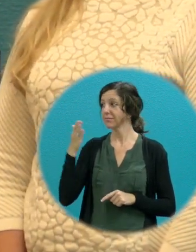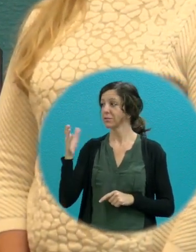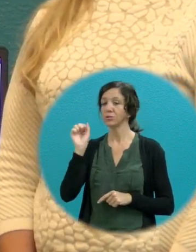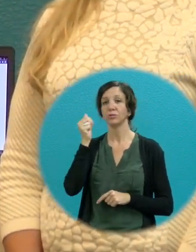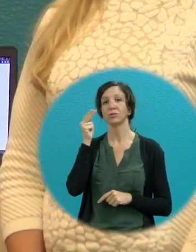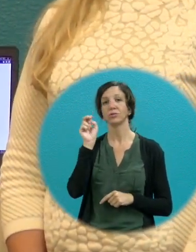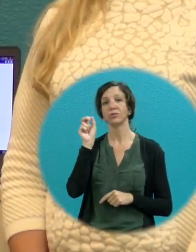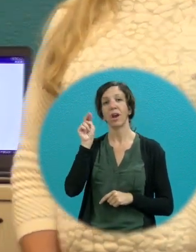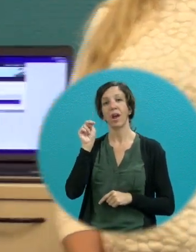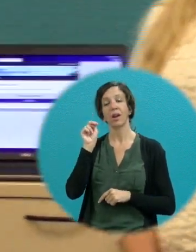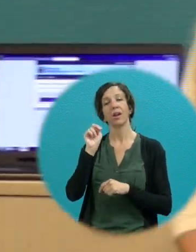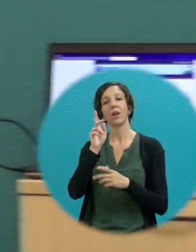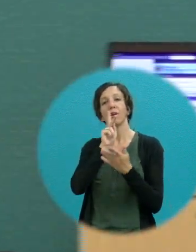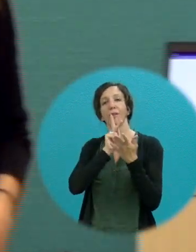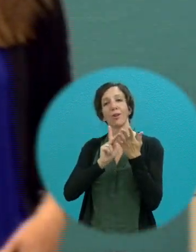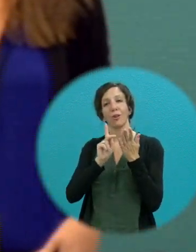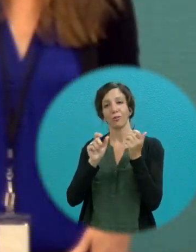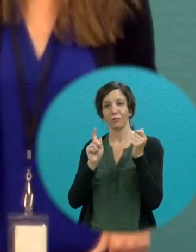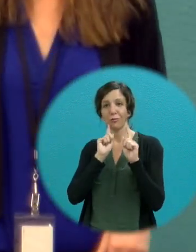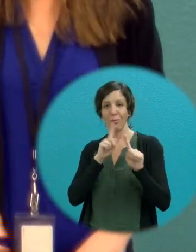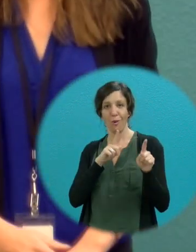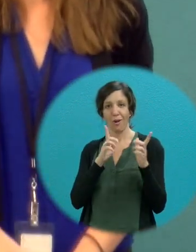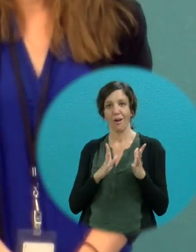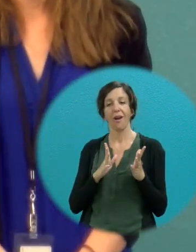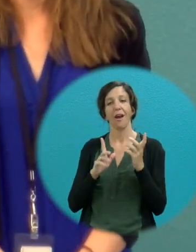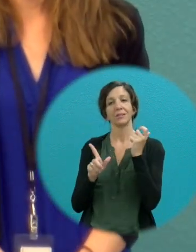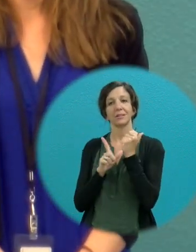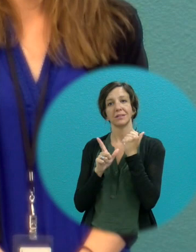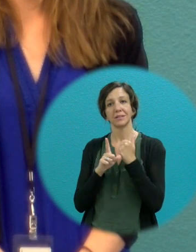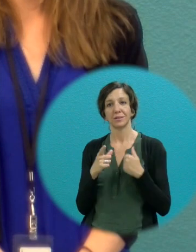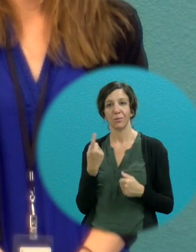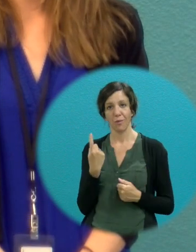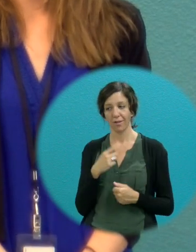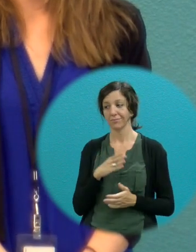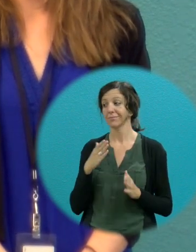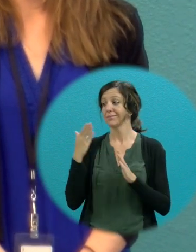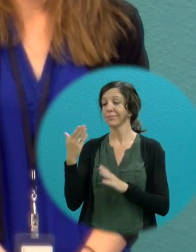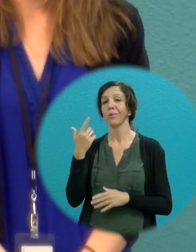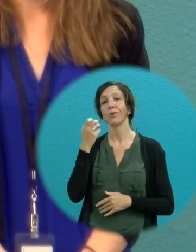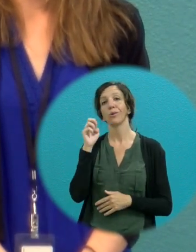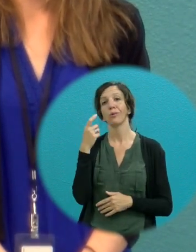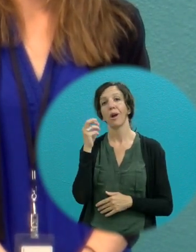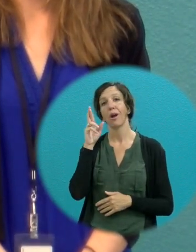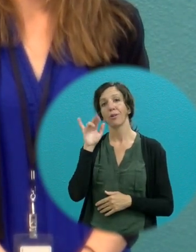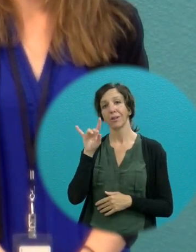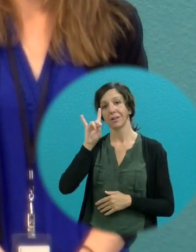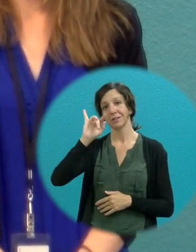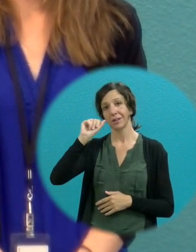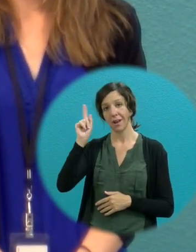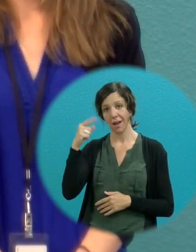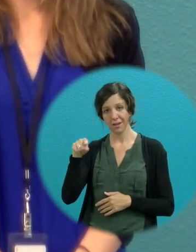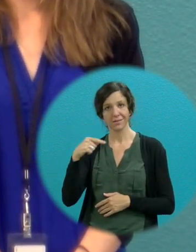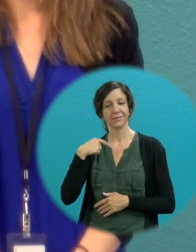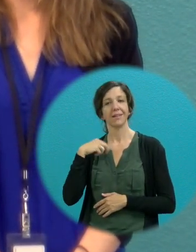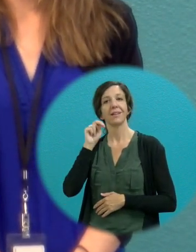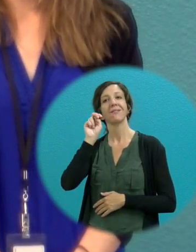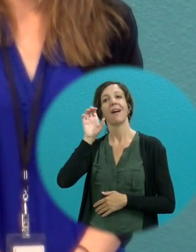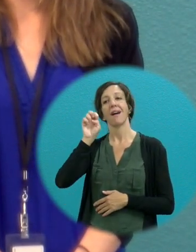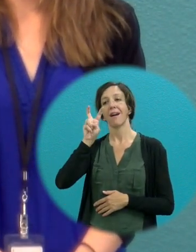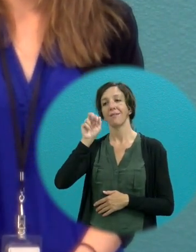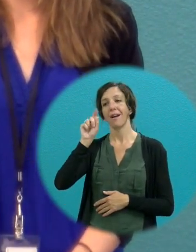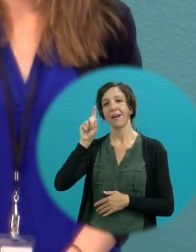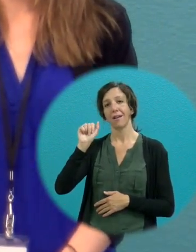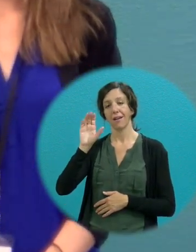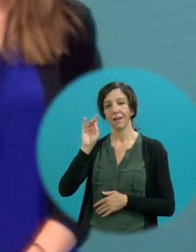Recorder Assistant 1. My name is Gregory Diaz. I'm the Nevada County Registrar of Voters.